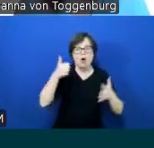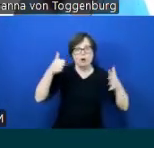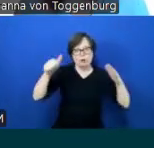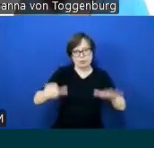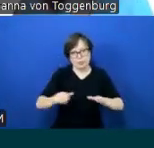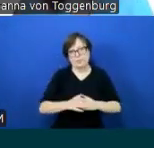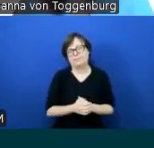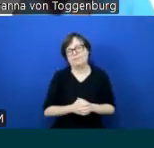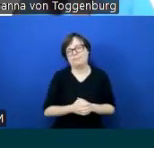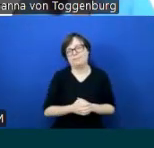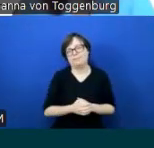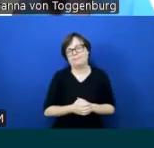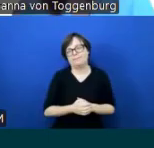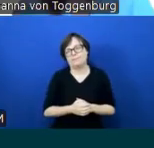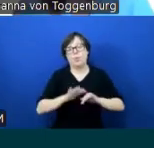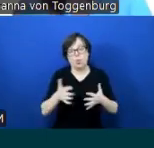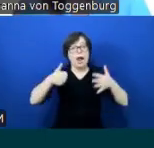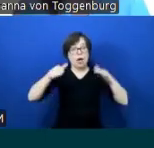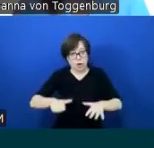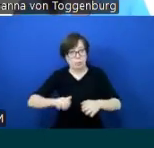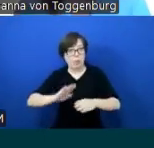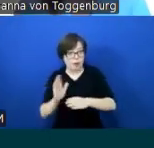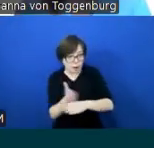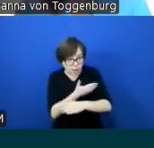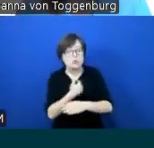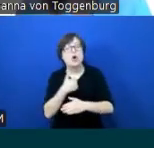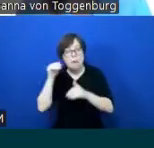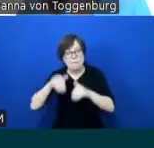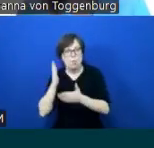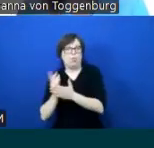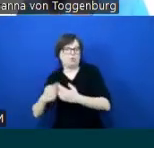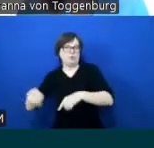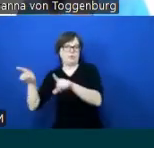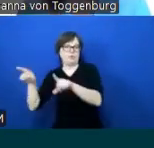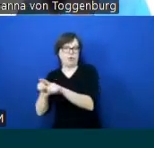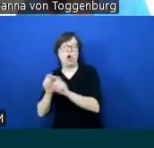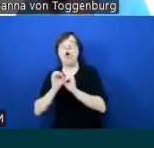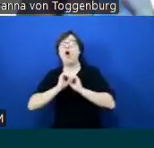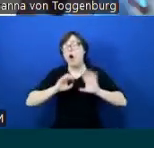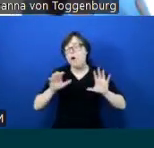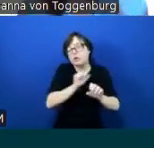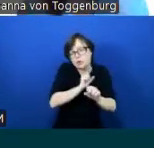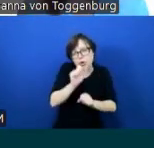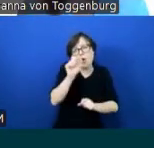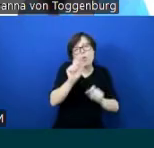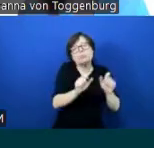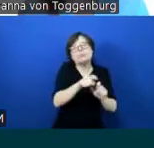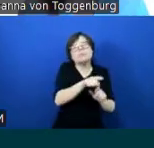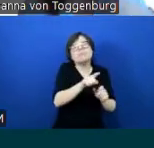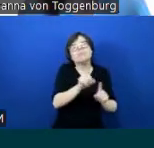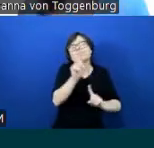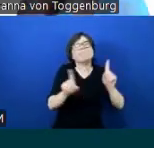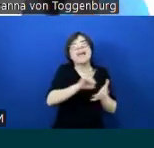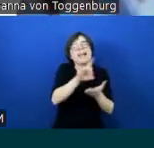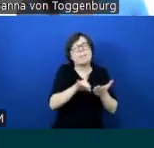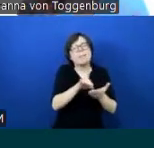implementation. You can probably do it even faster, but there's always delays, especially when you're trying to